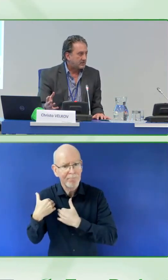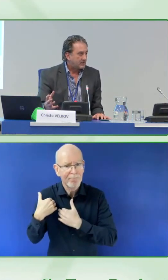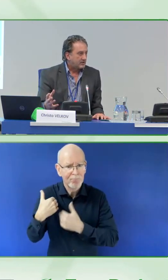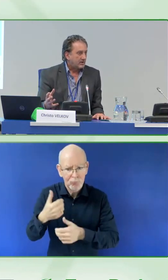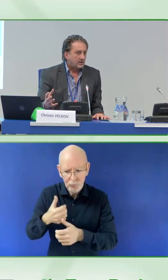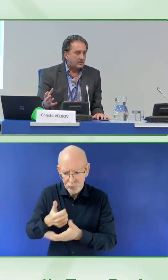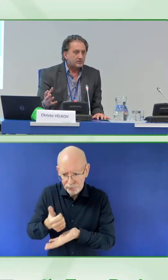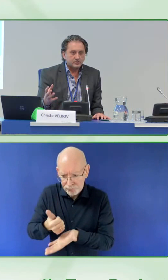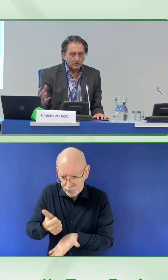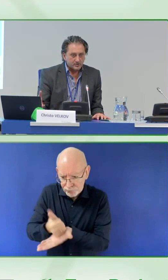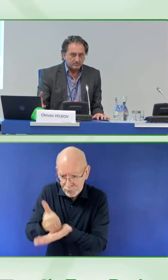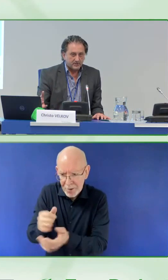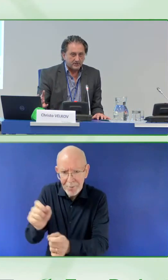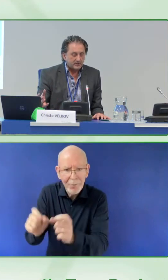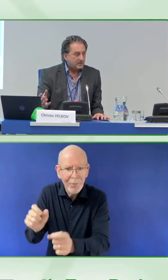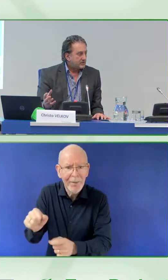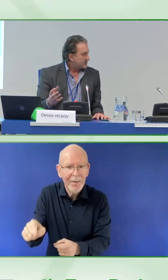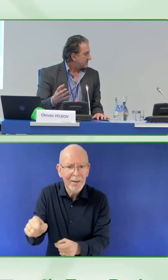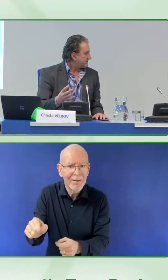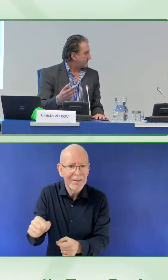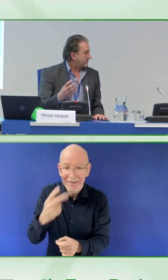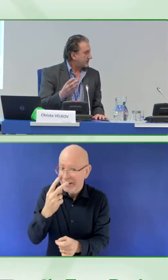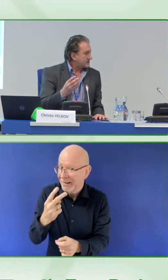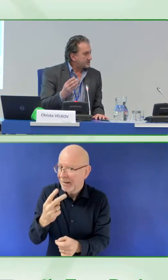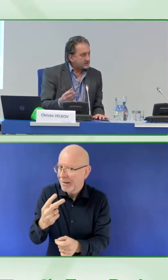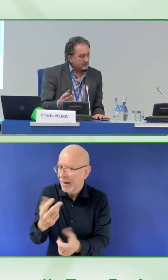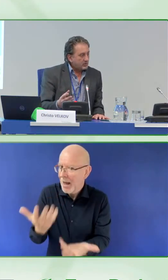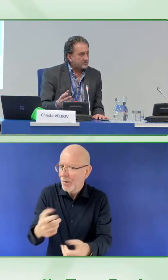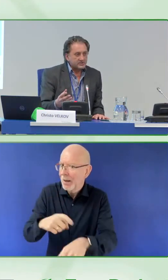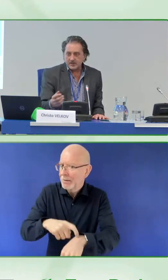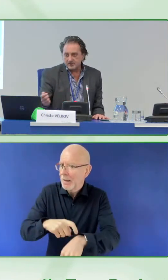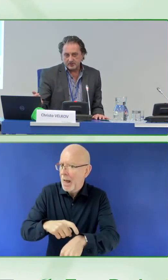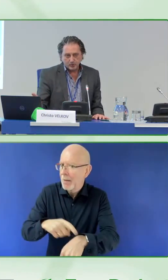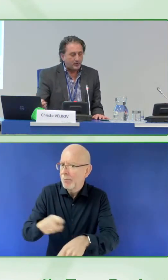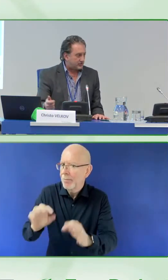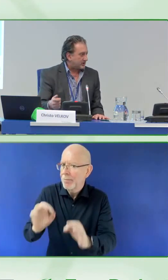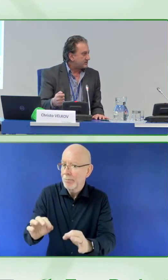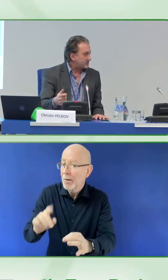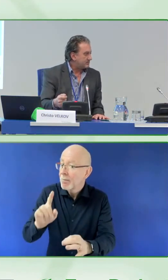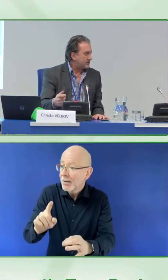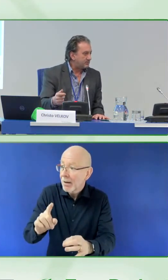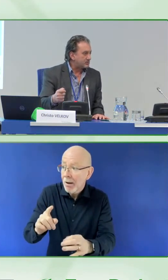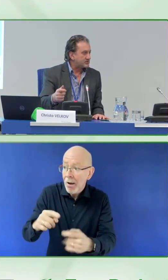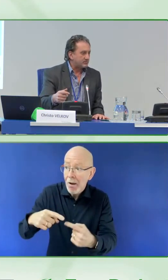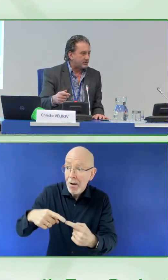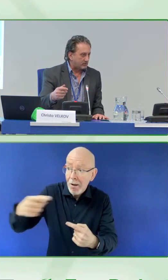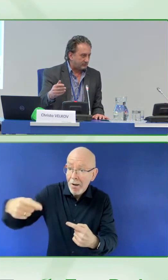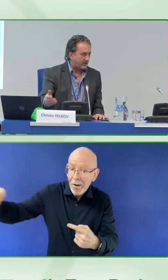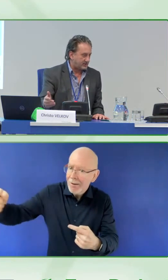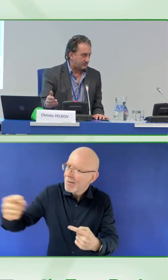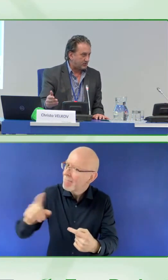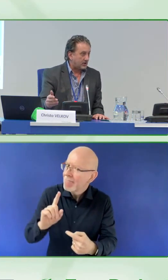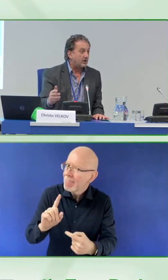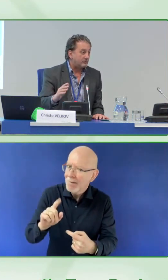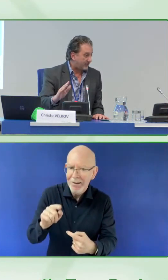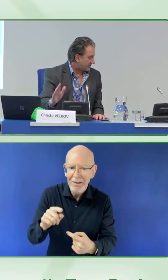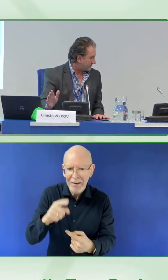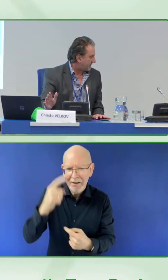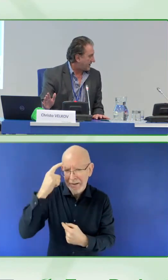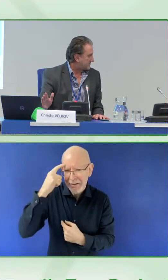that. Social media. Someone sends a Twitter, somebody puts something on